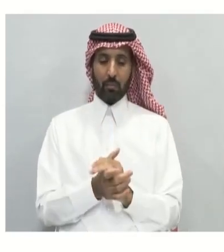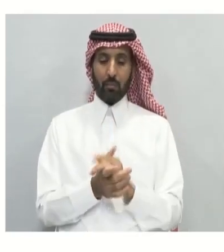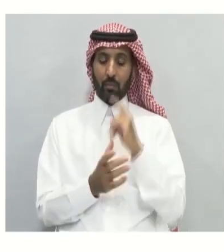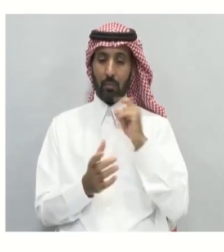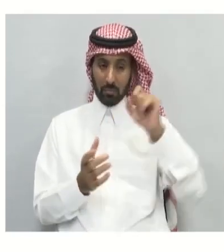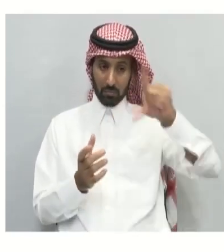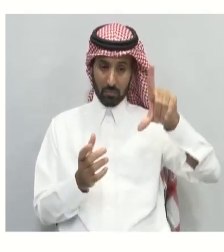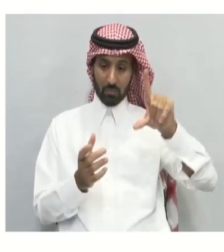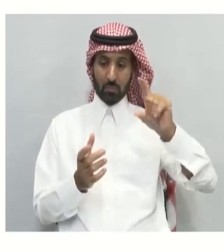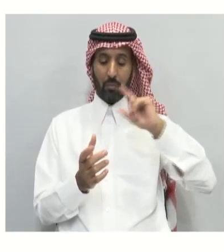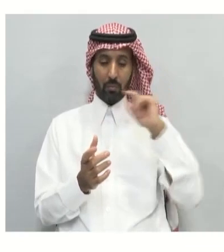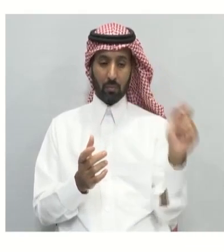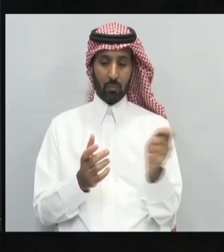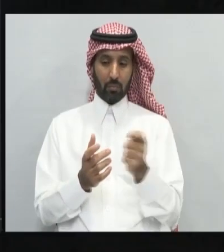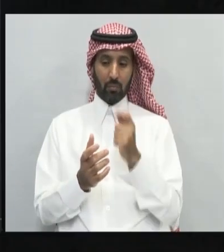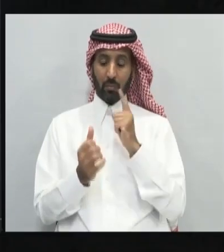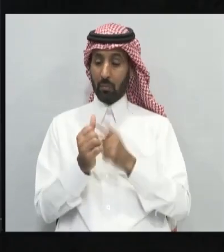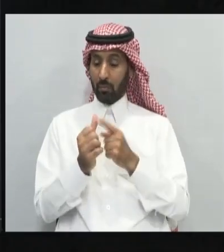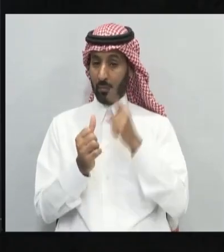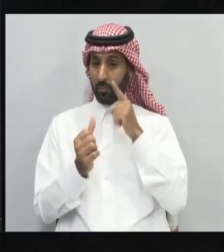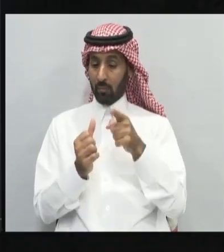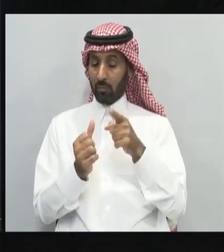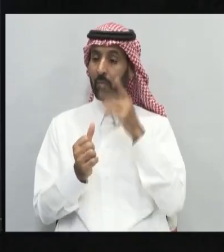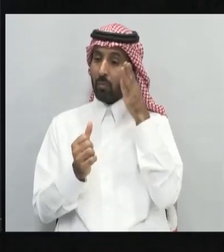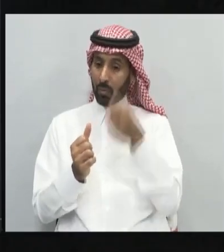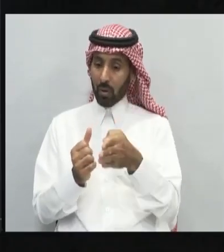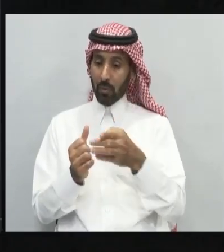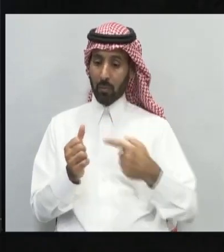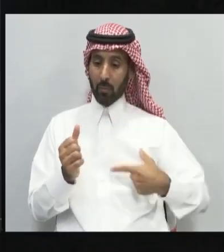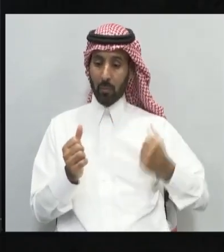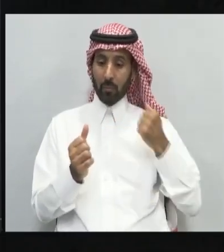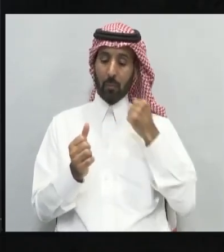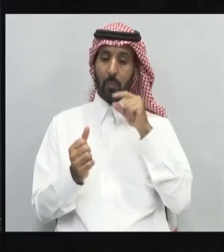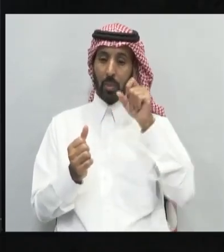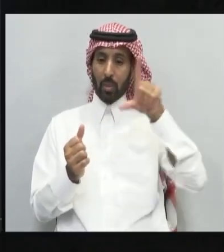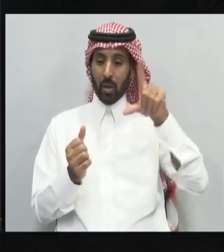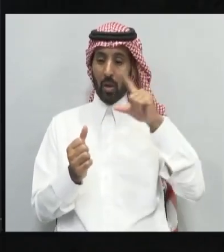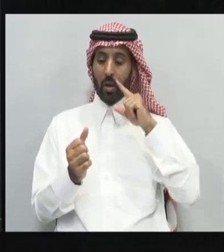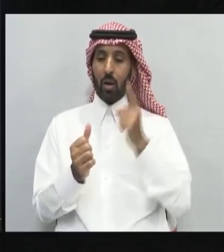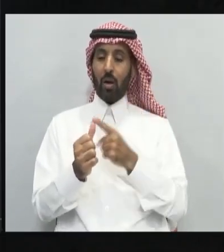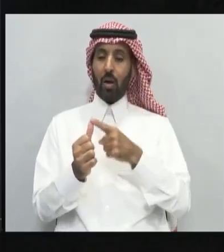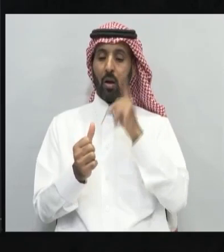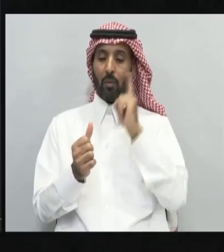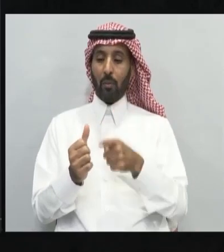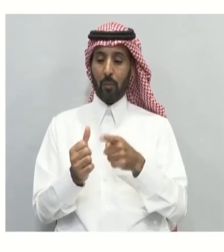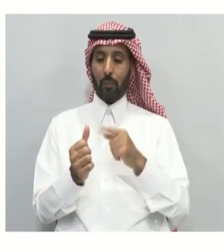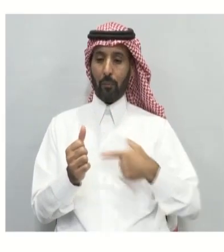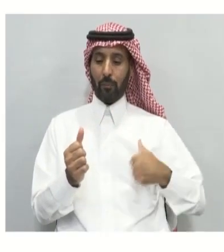you're using capitalization. This time we're giving directions, we're having names, capital letter for the